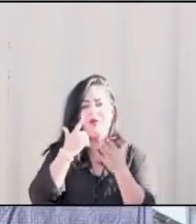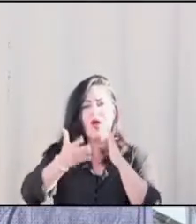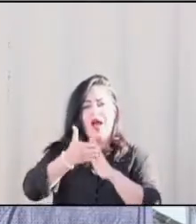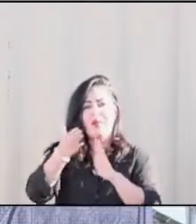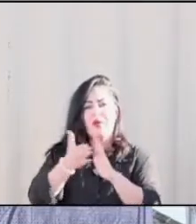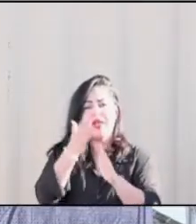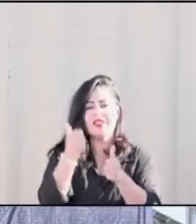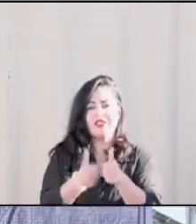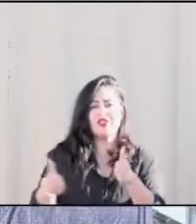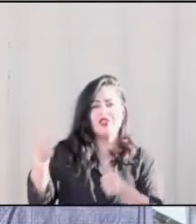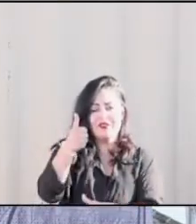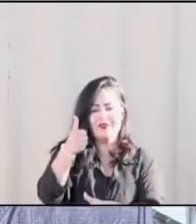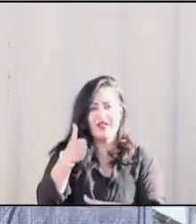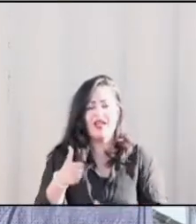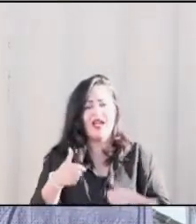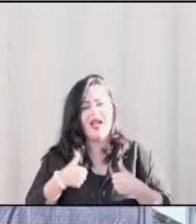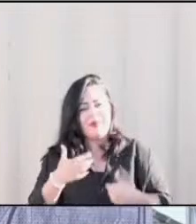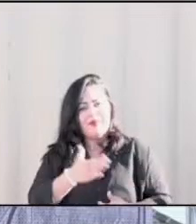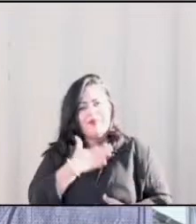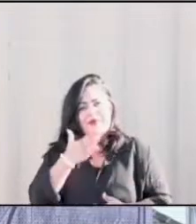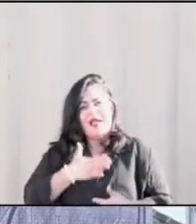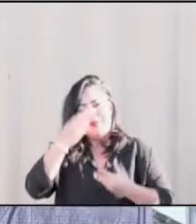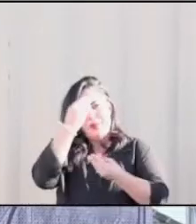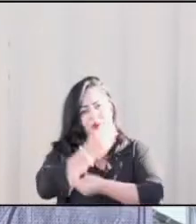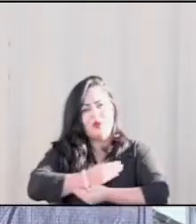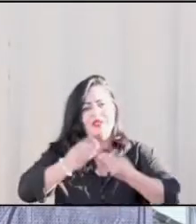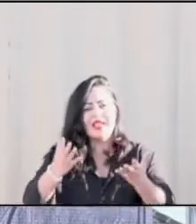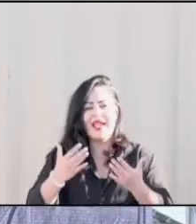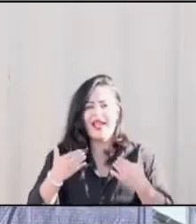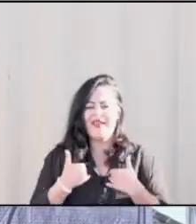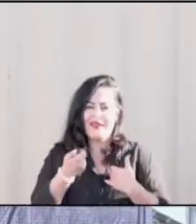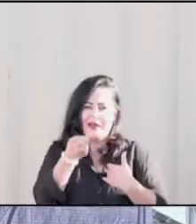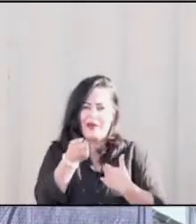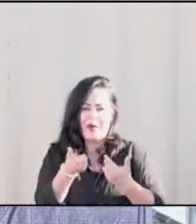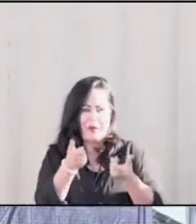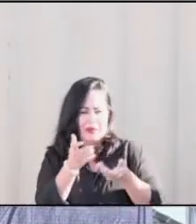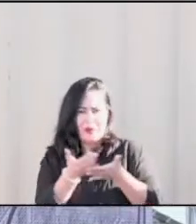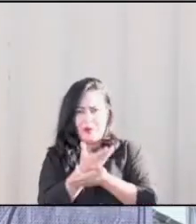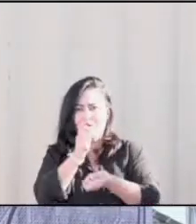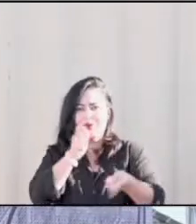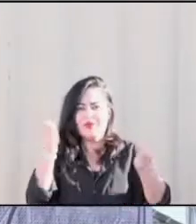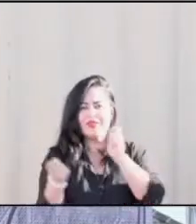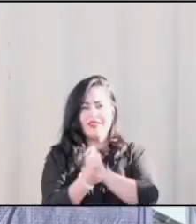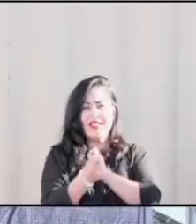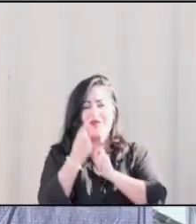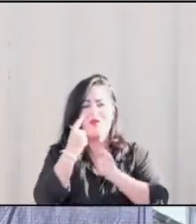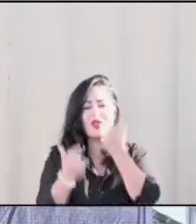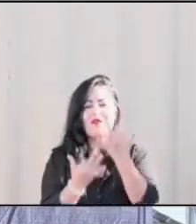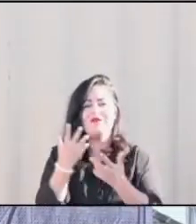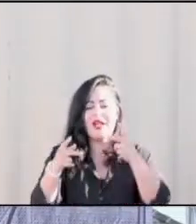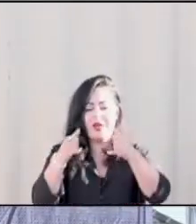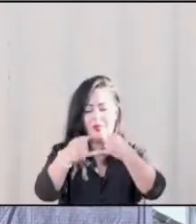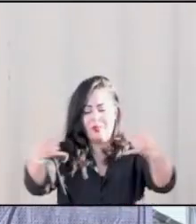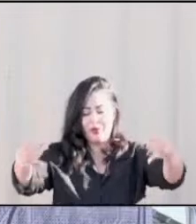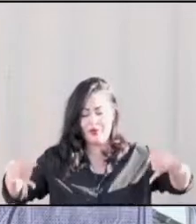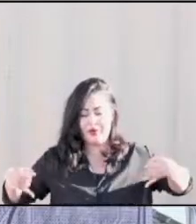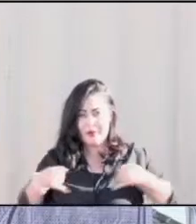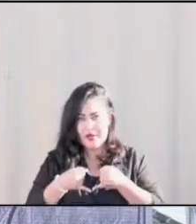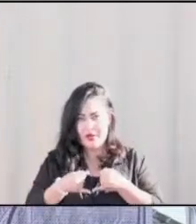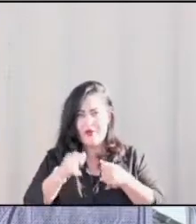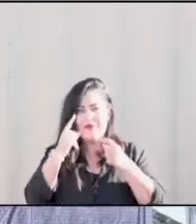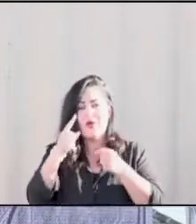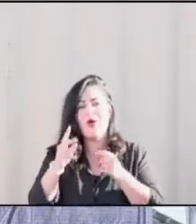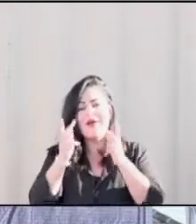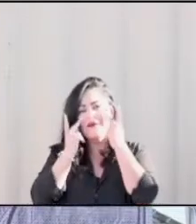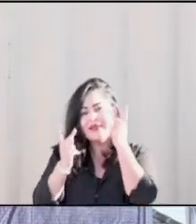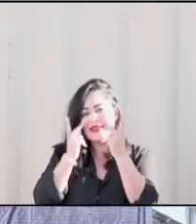Chief. I'm happy to say that there's very little activity around the fire's perimeter when it comes to visible flames. However,